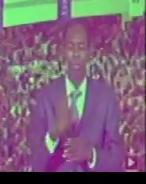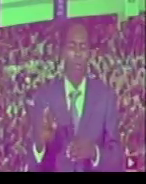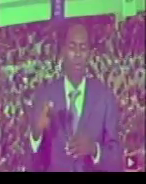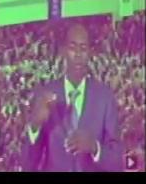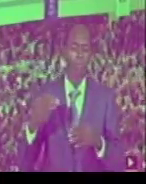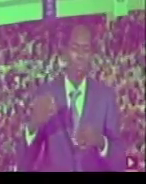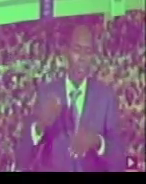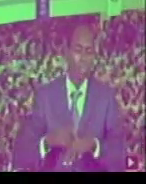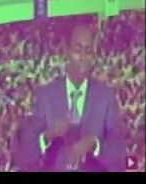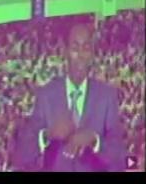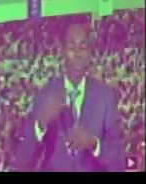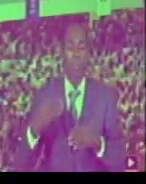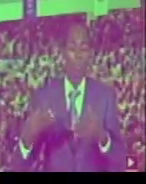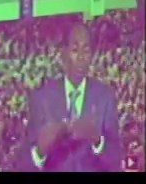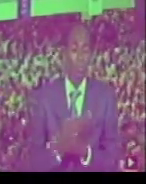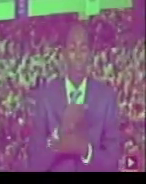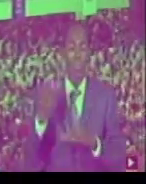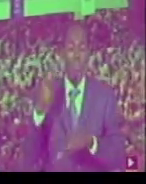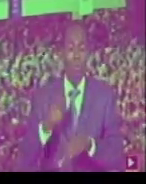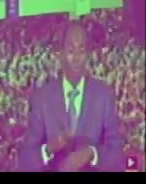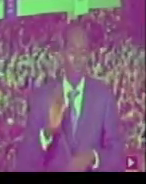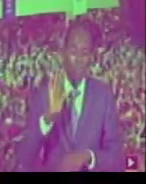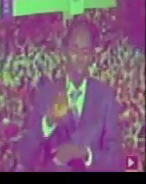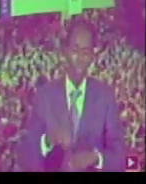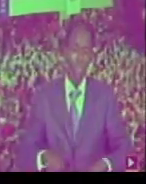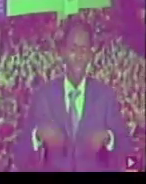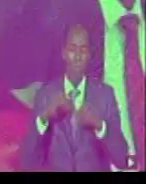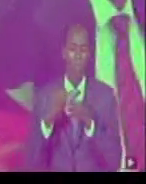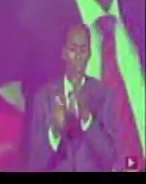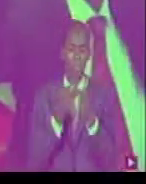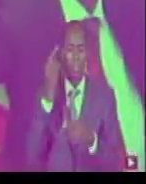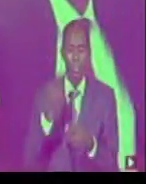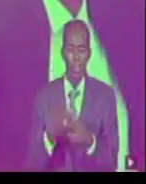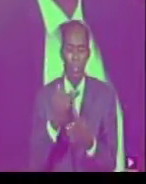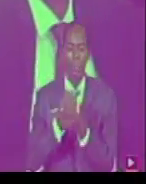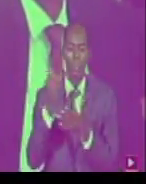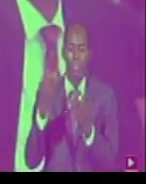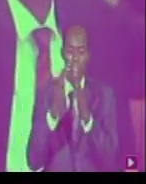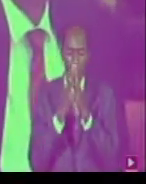of refreshing upon your life in Jesus' name.